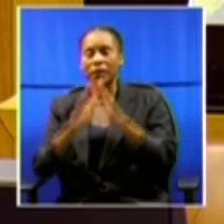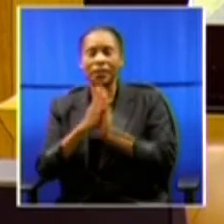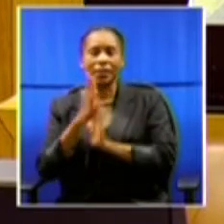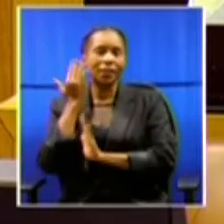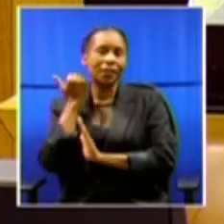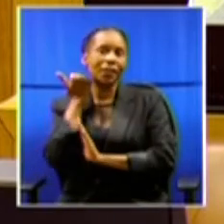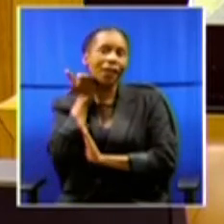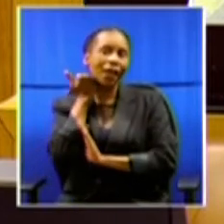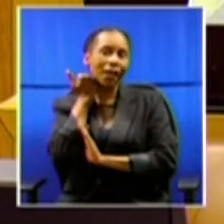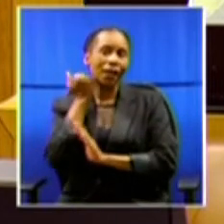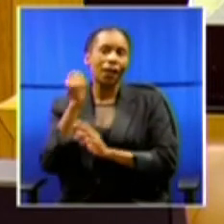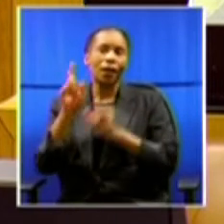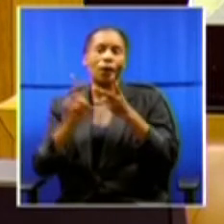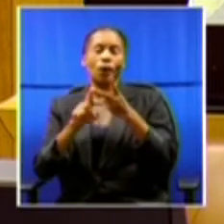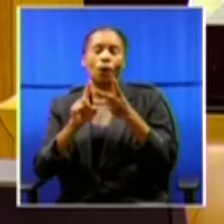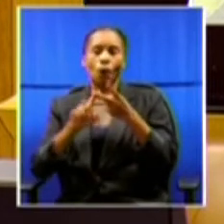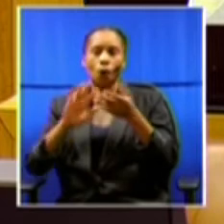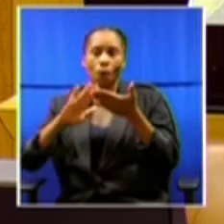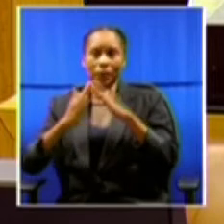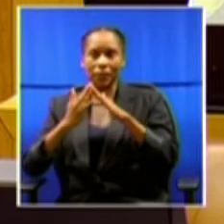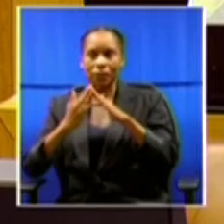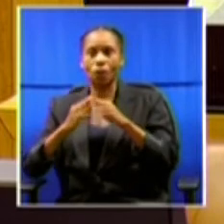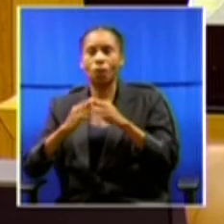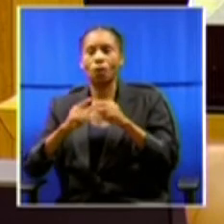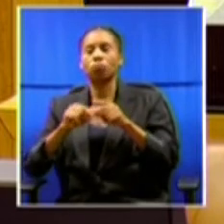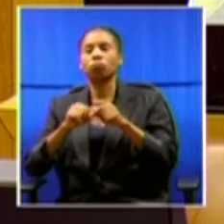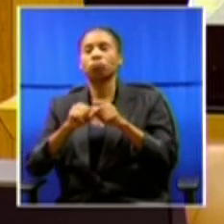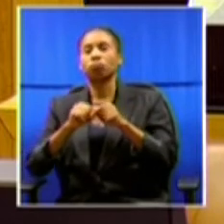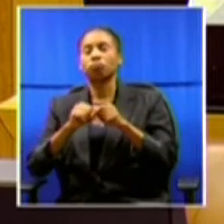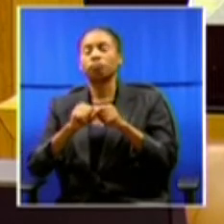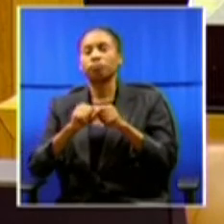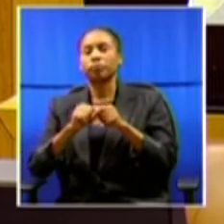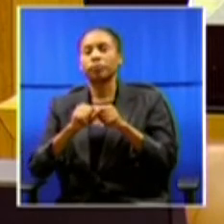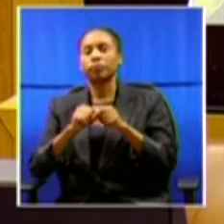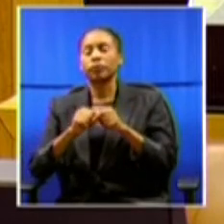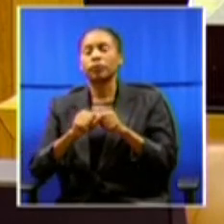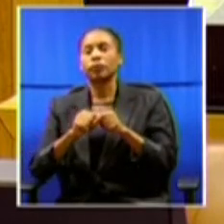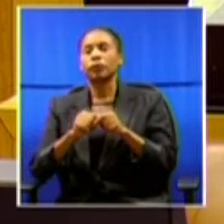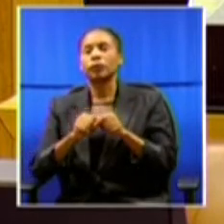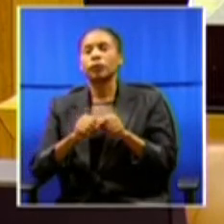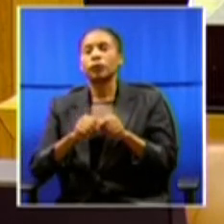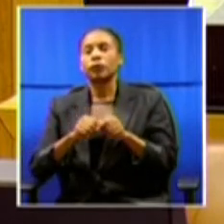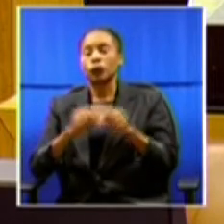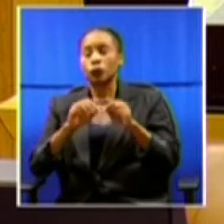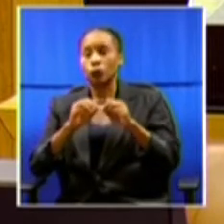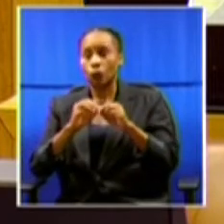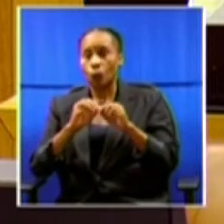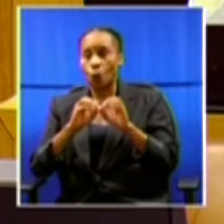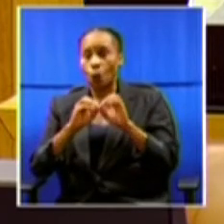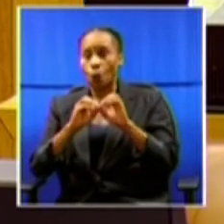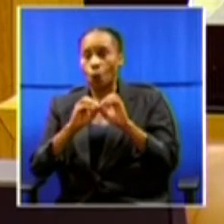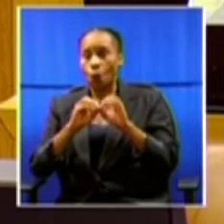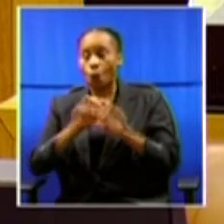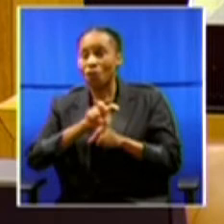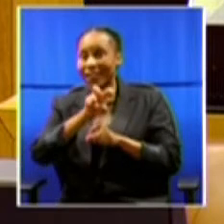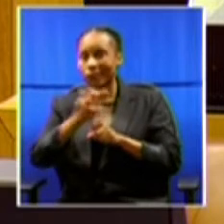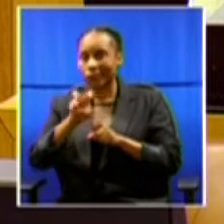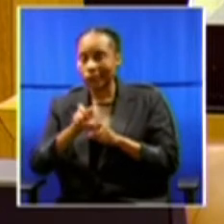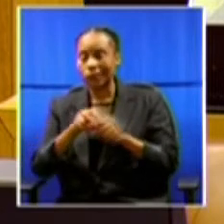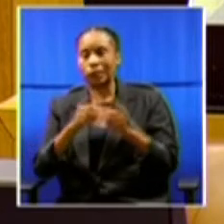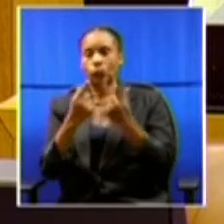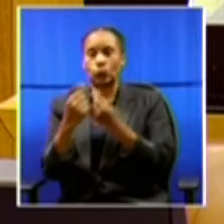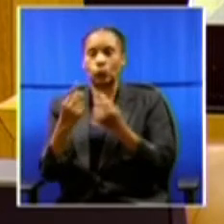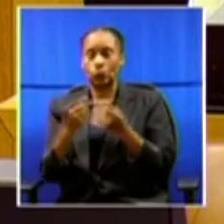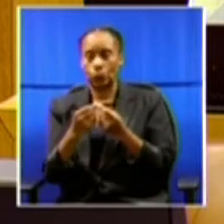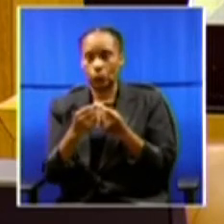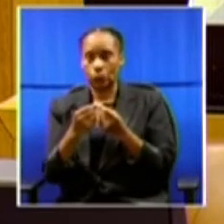affiliation. In addition, orientation on institutional orders and health screening is also conducted.